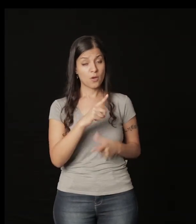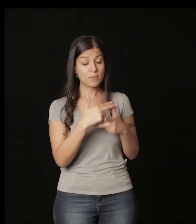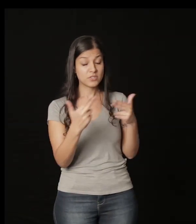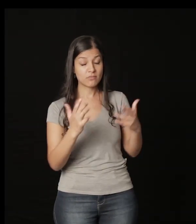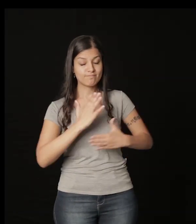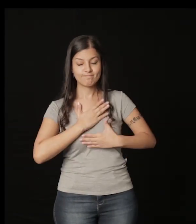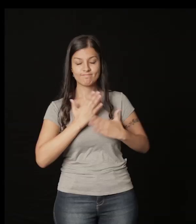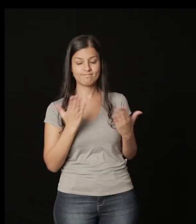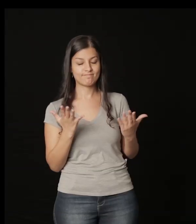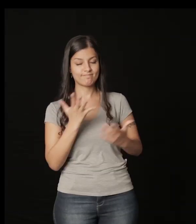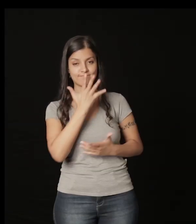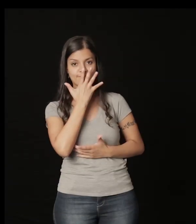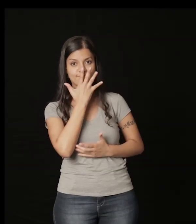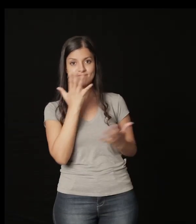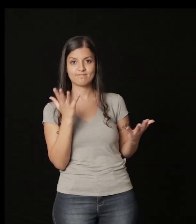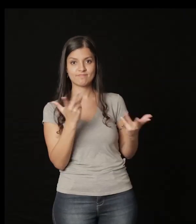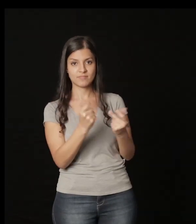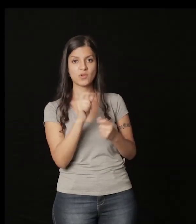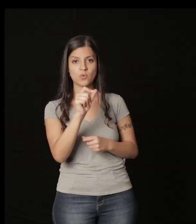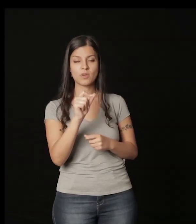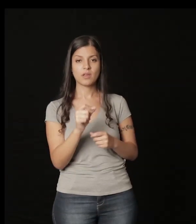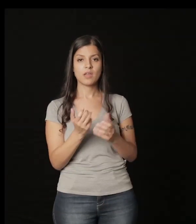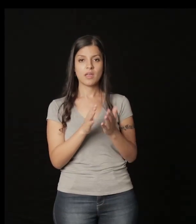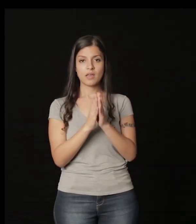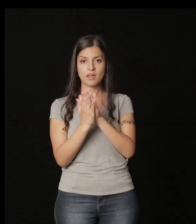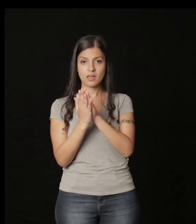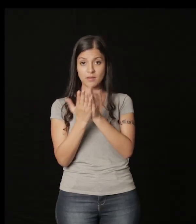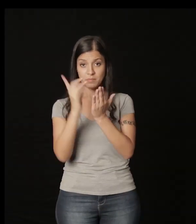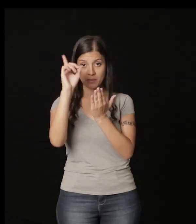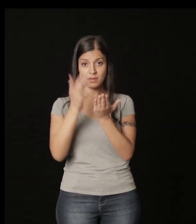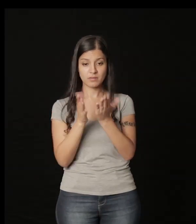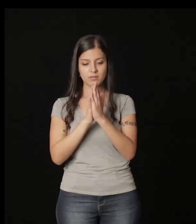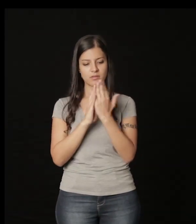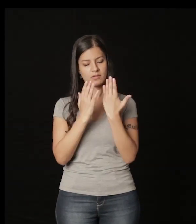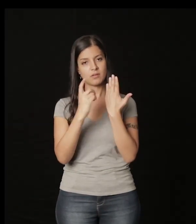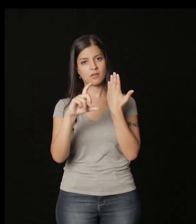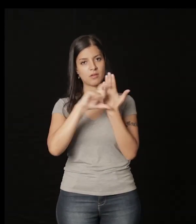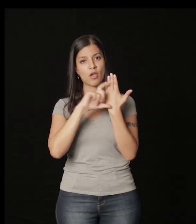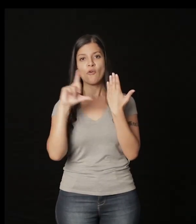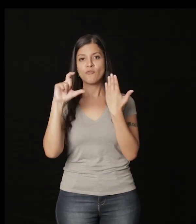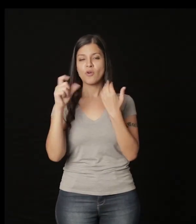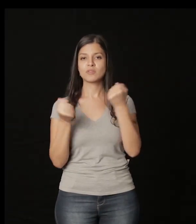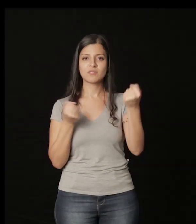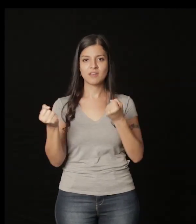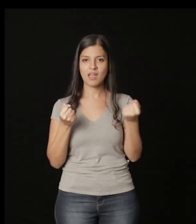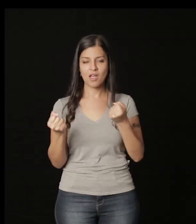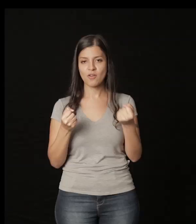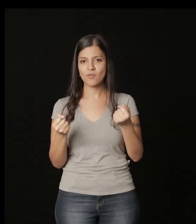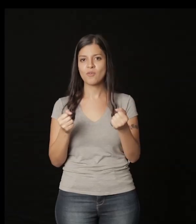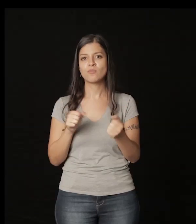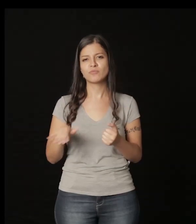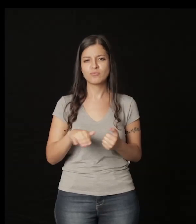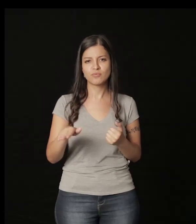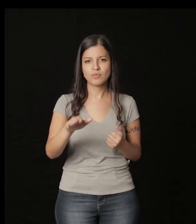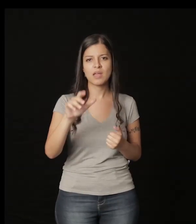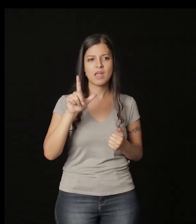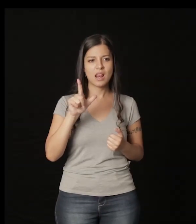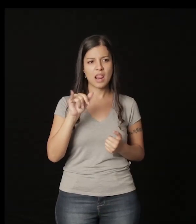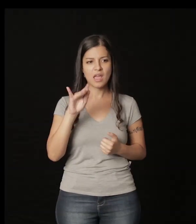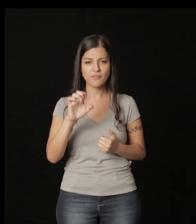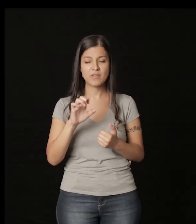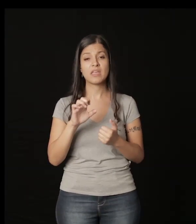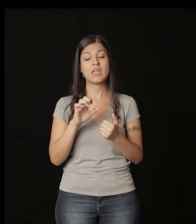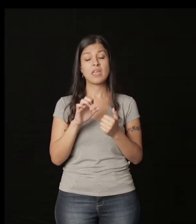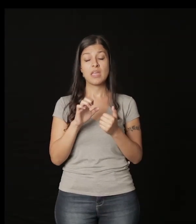This object really struck us as incredible, because he had stuck on the cover of it a picture of a racing car that he had cut out of Life